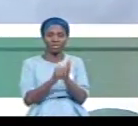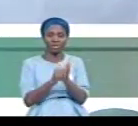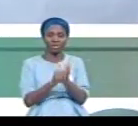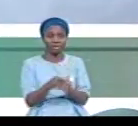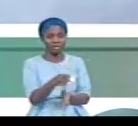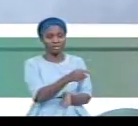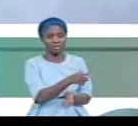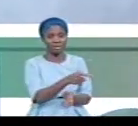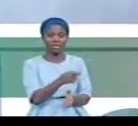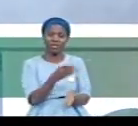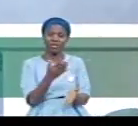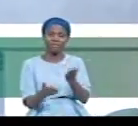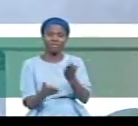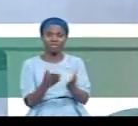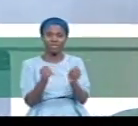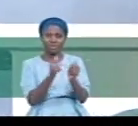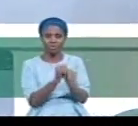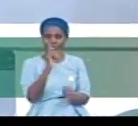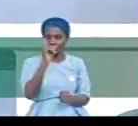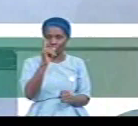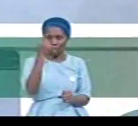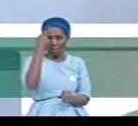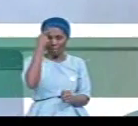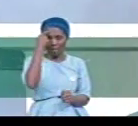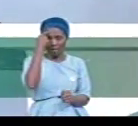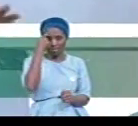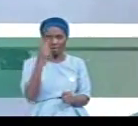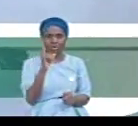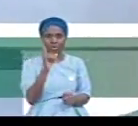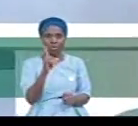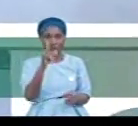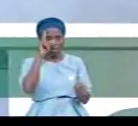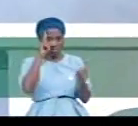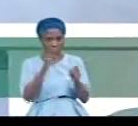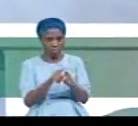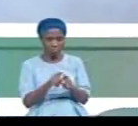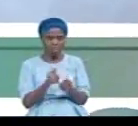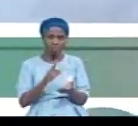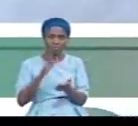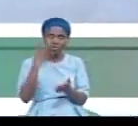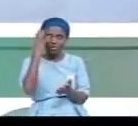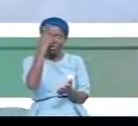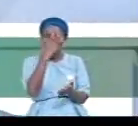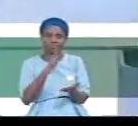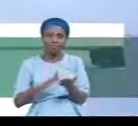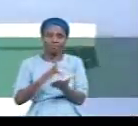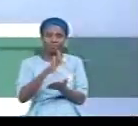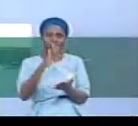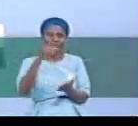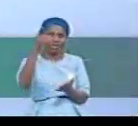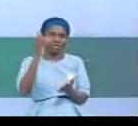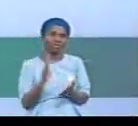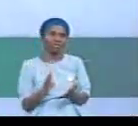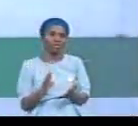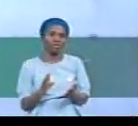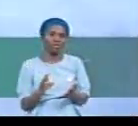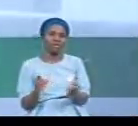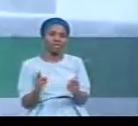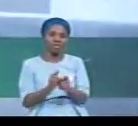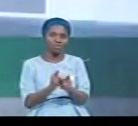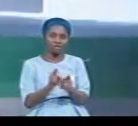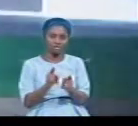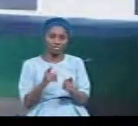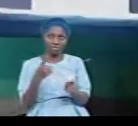may with one mind and one mouth glorify God, even the